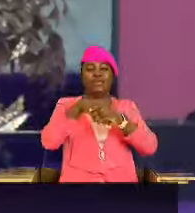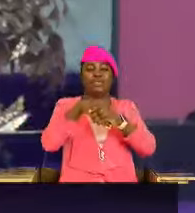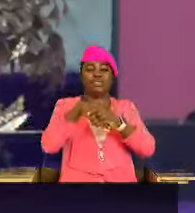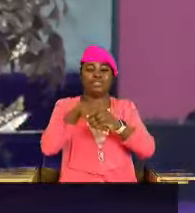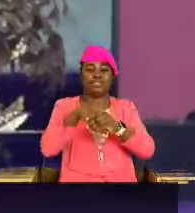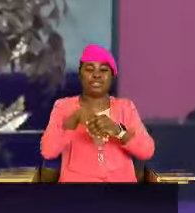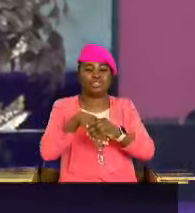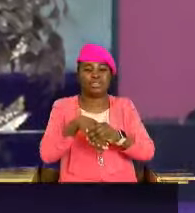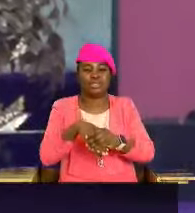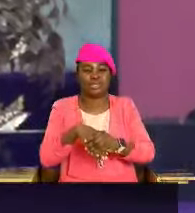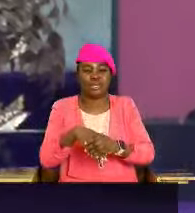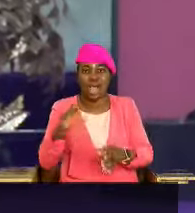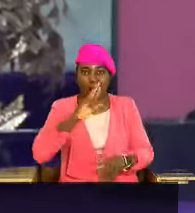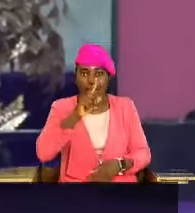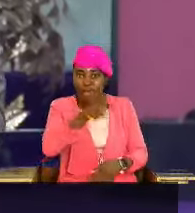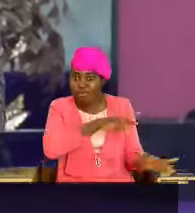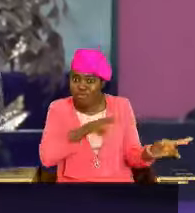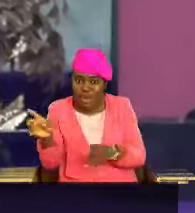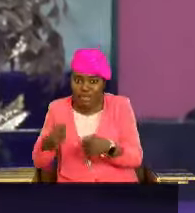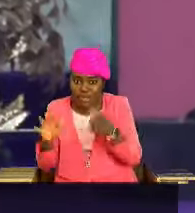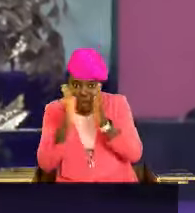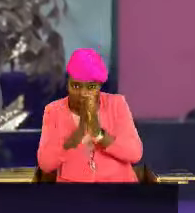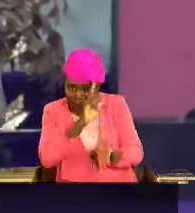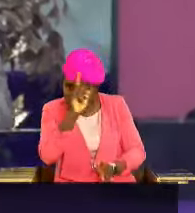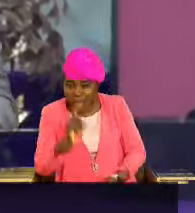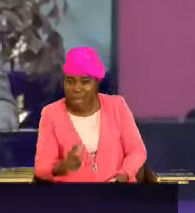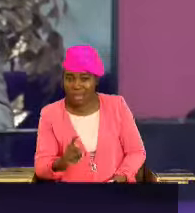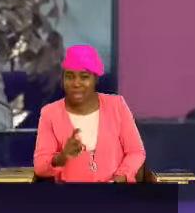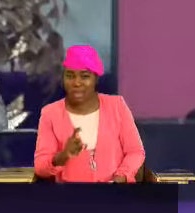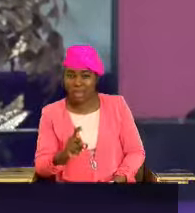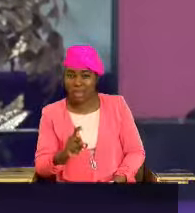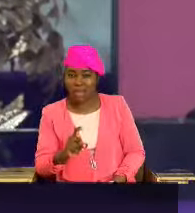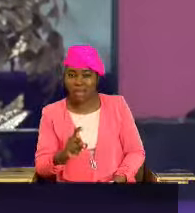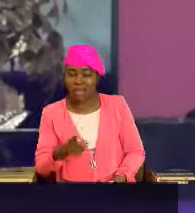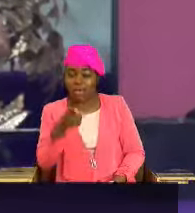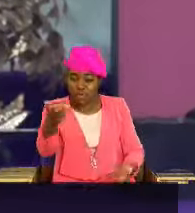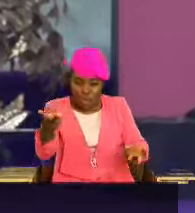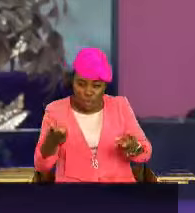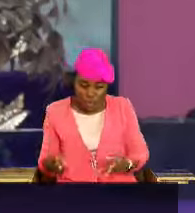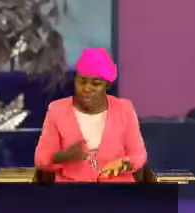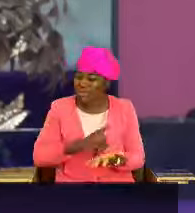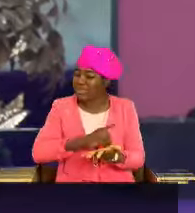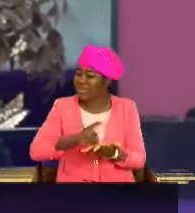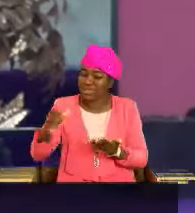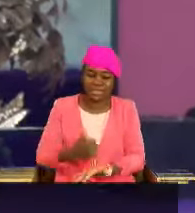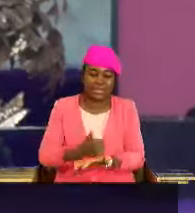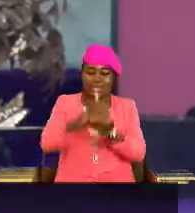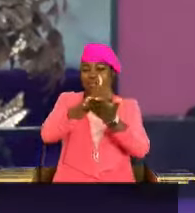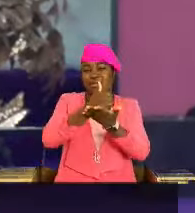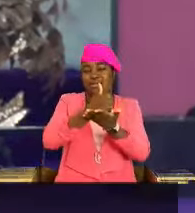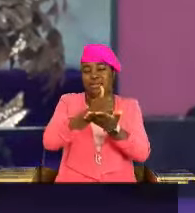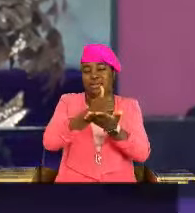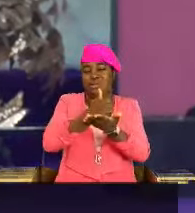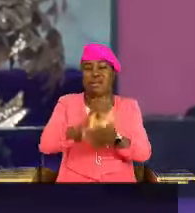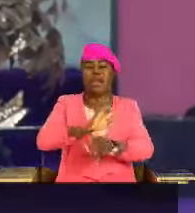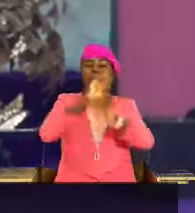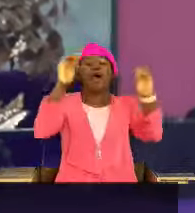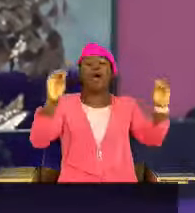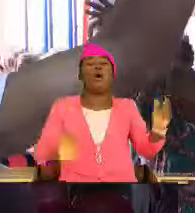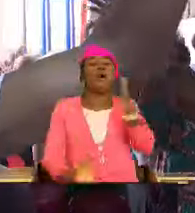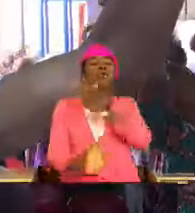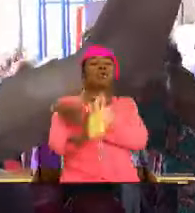marriage are you ready you want divine intervention oh oh God